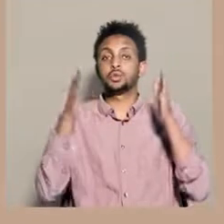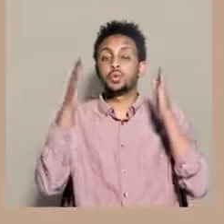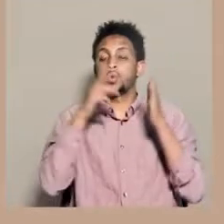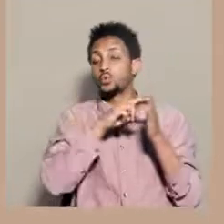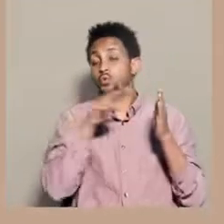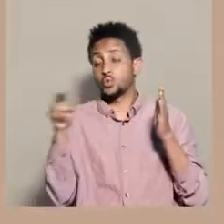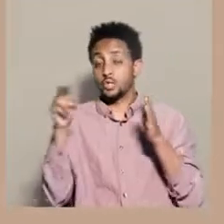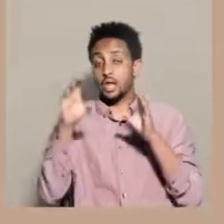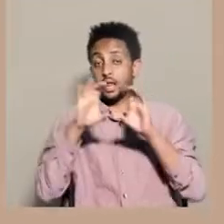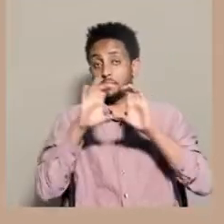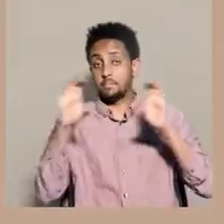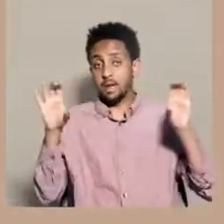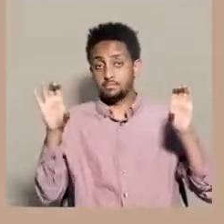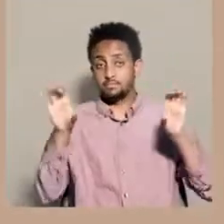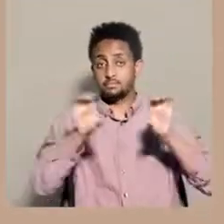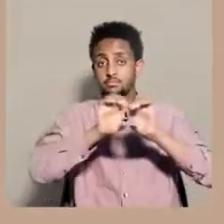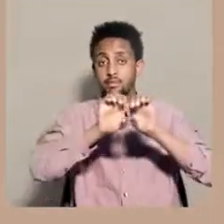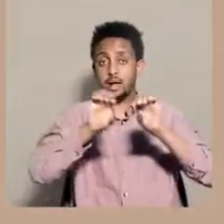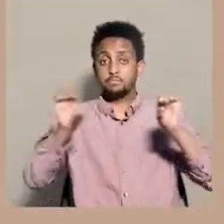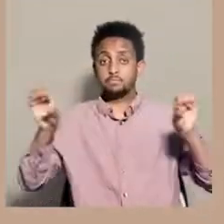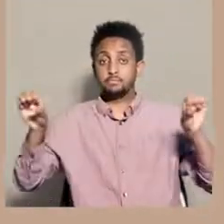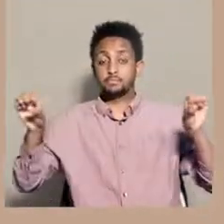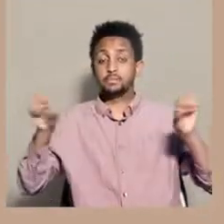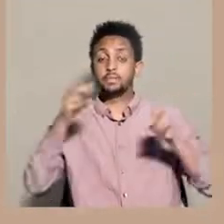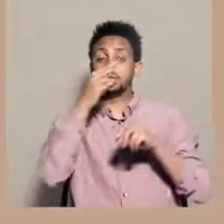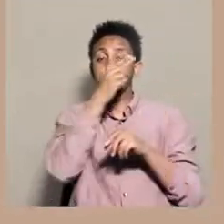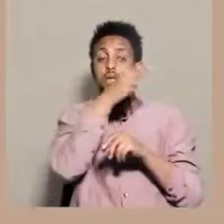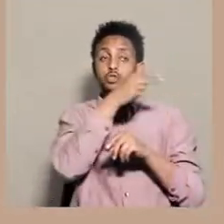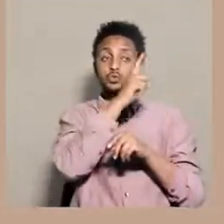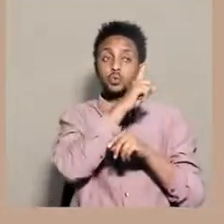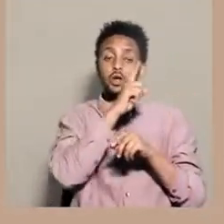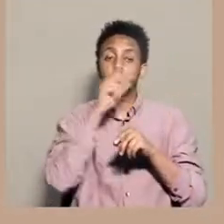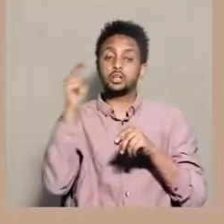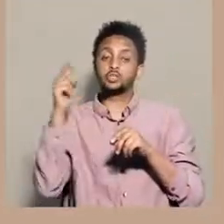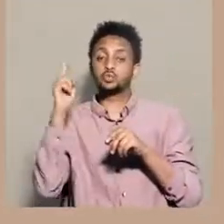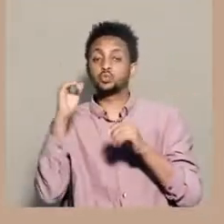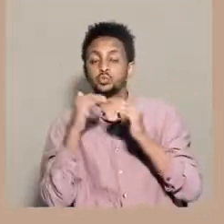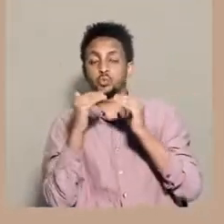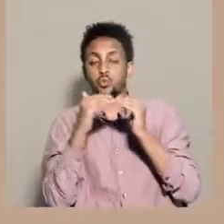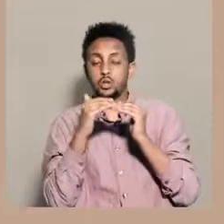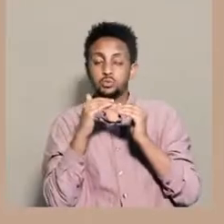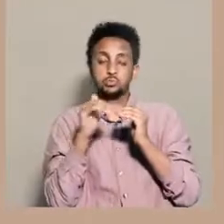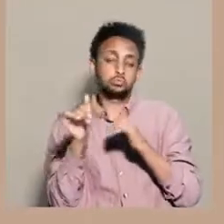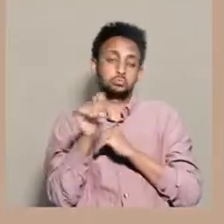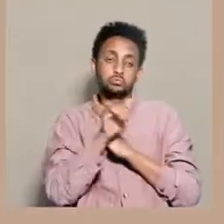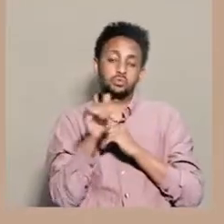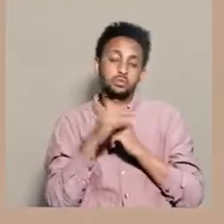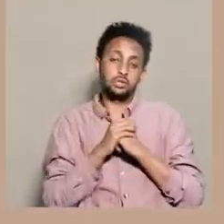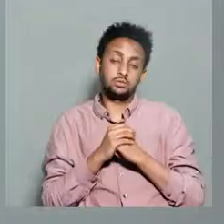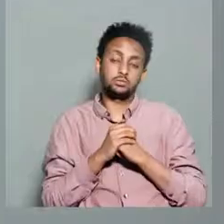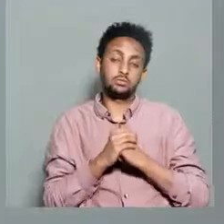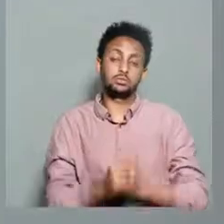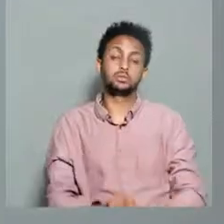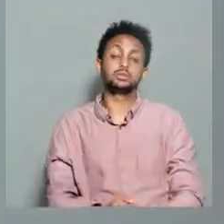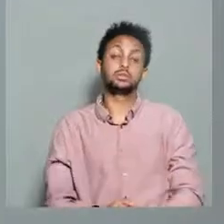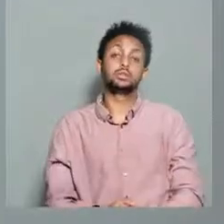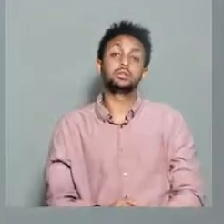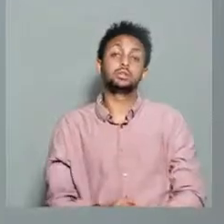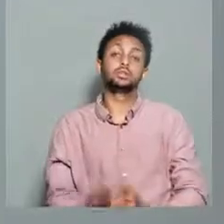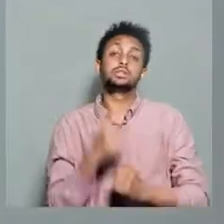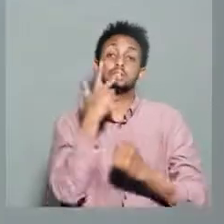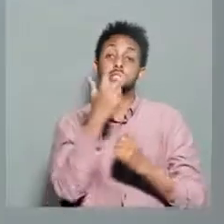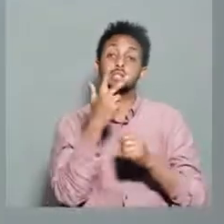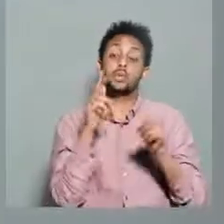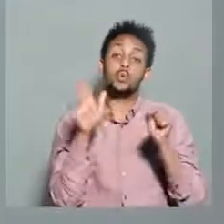pipe, the elevation H1 and H2 remains constant. Okay, so the